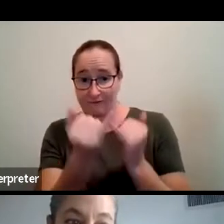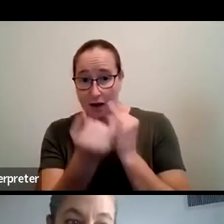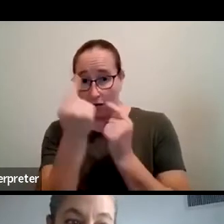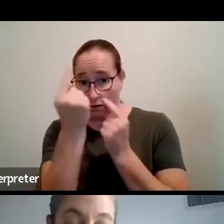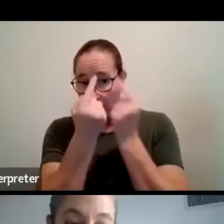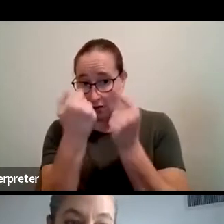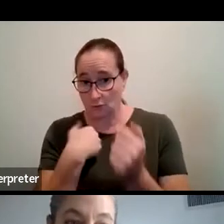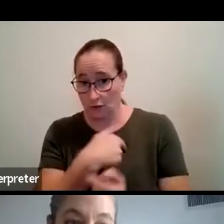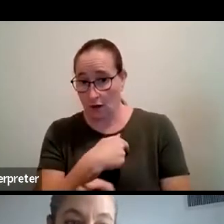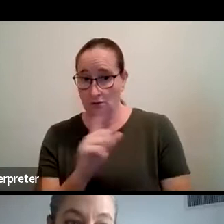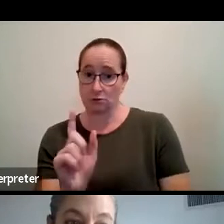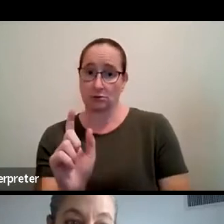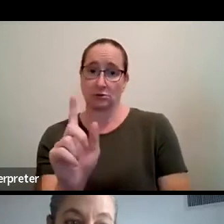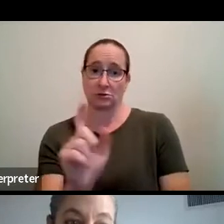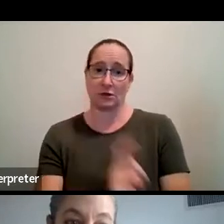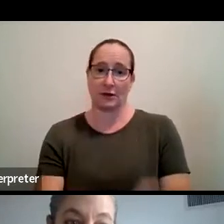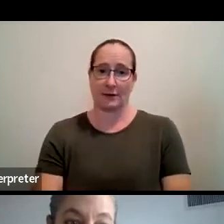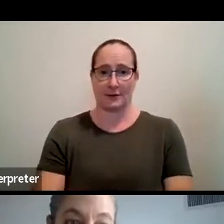us?